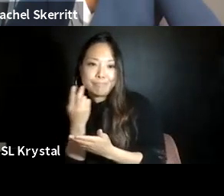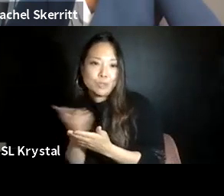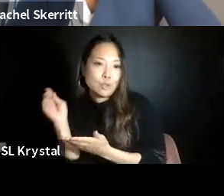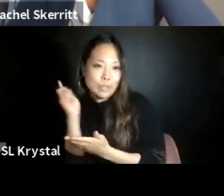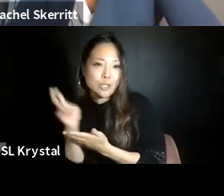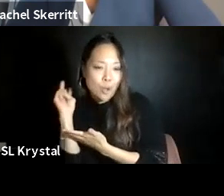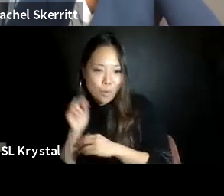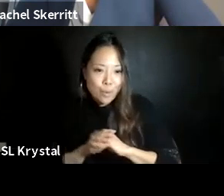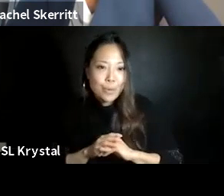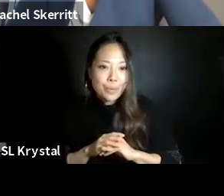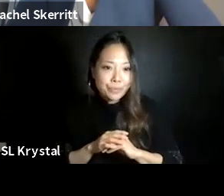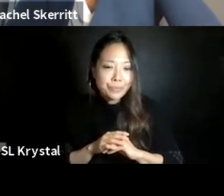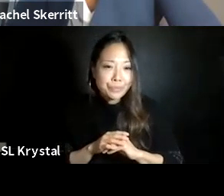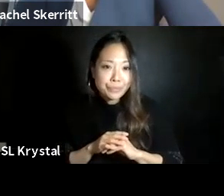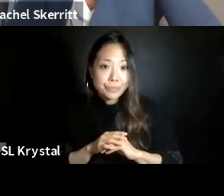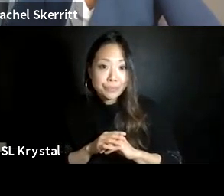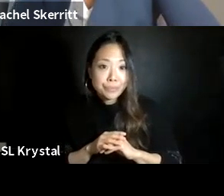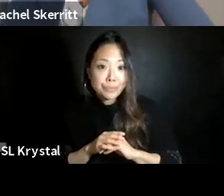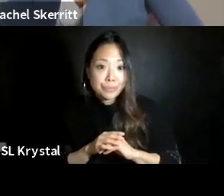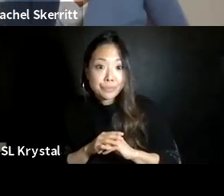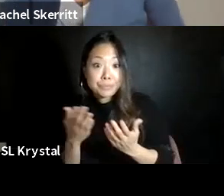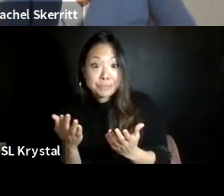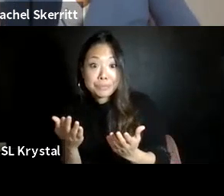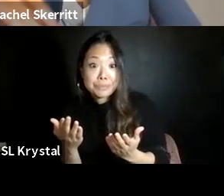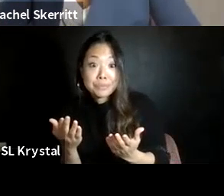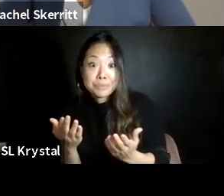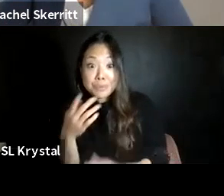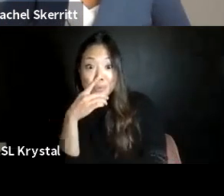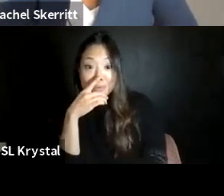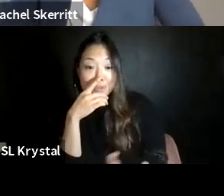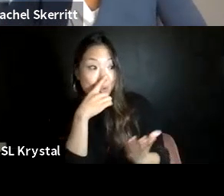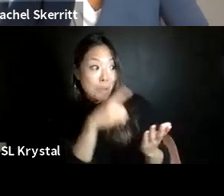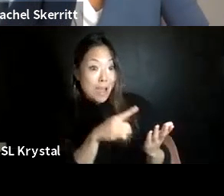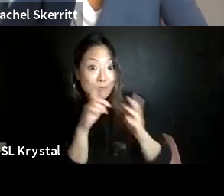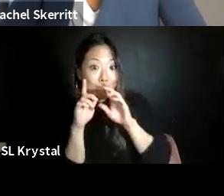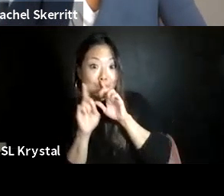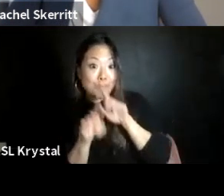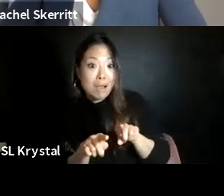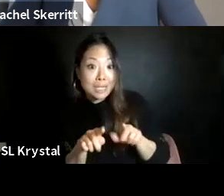So can do you mind responding to Mr. Chernow's question?